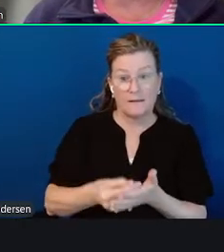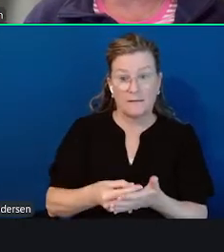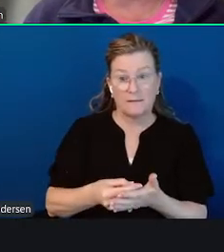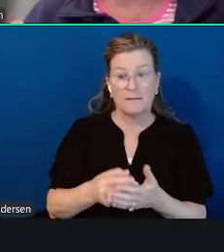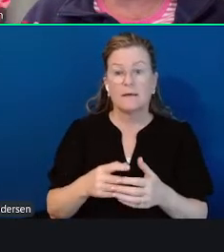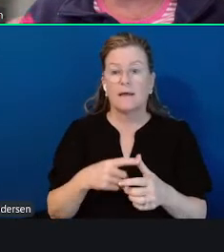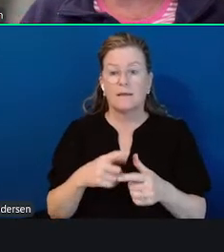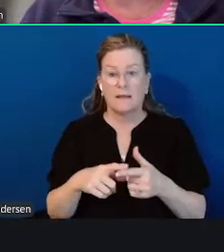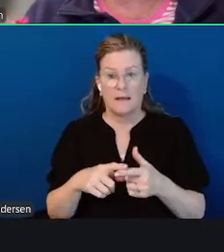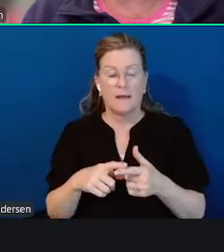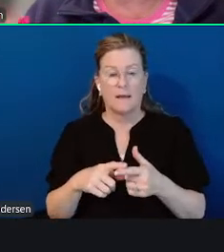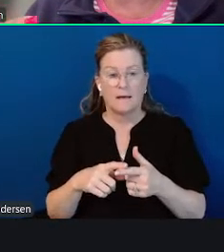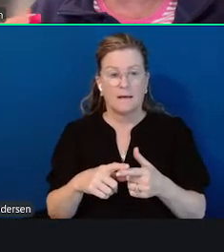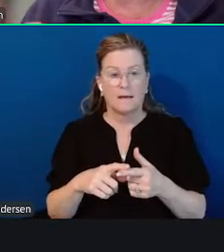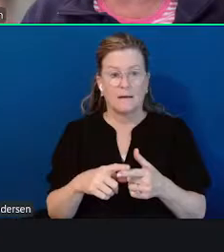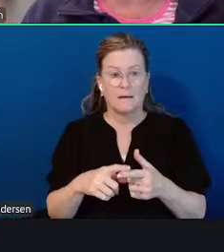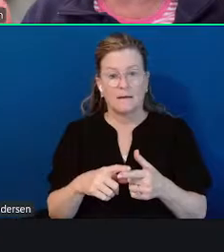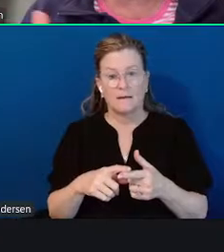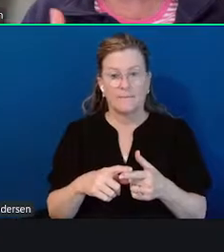then